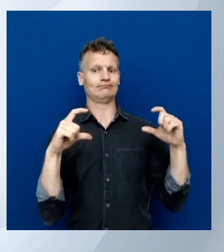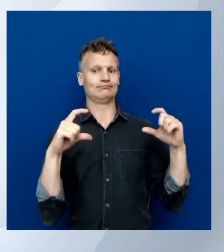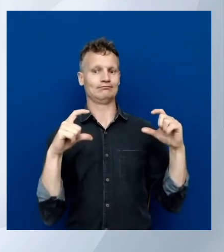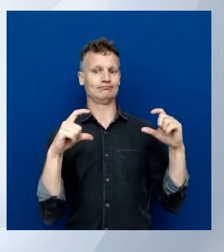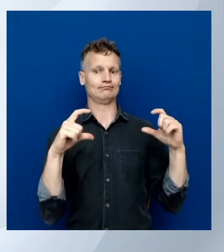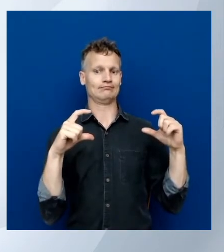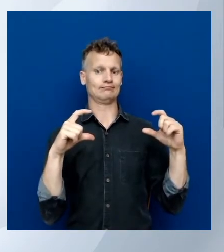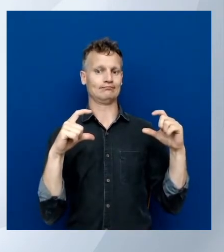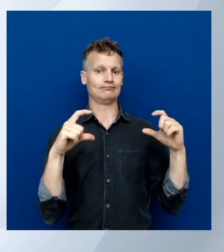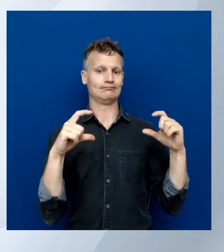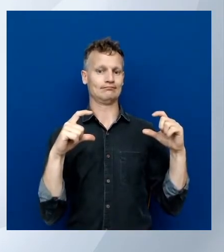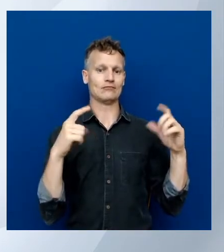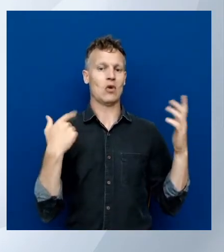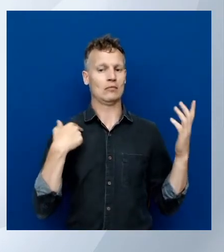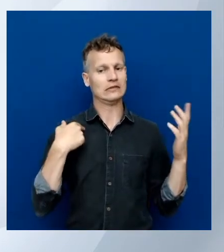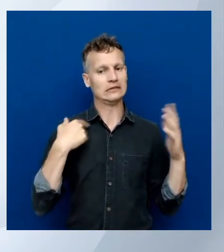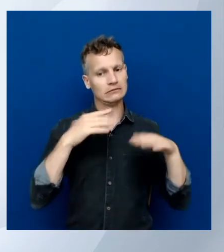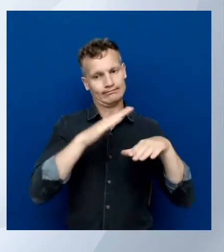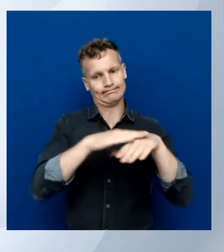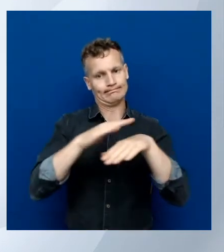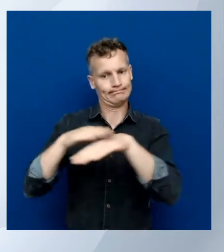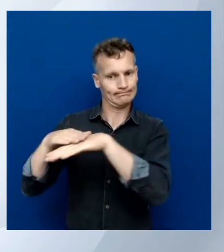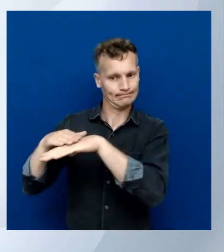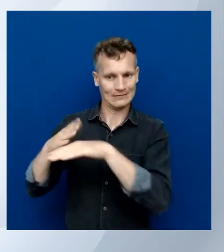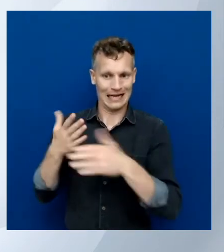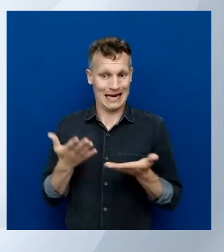Let me set up